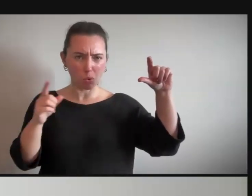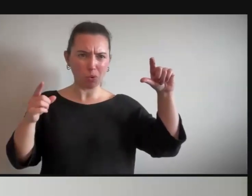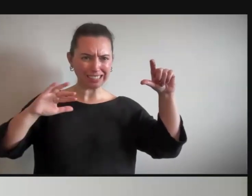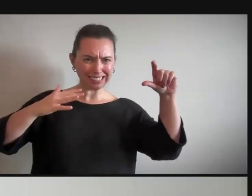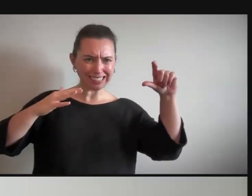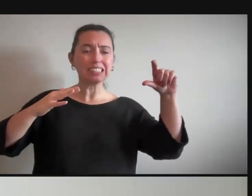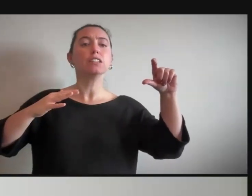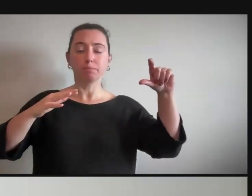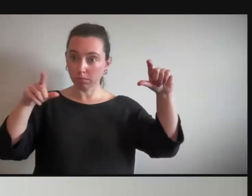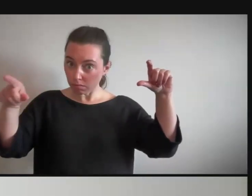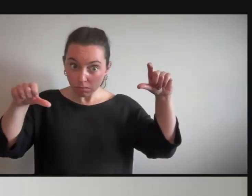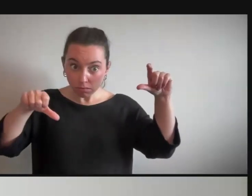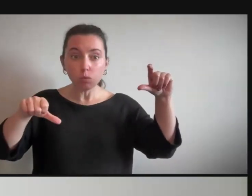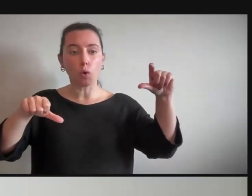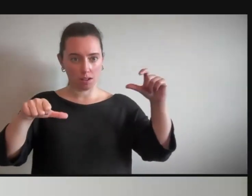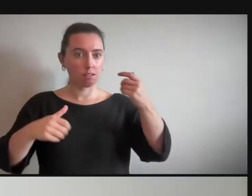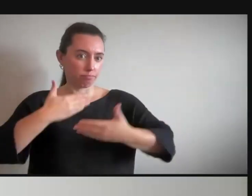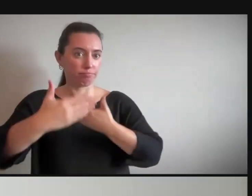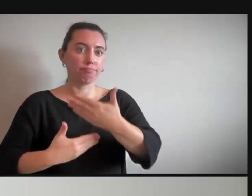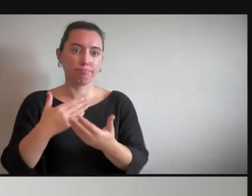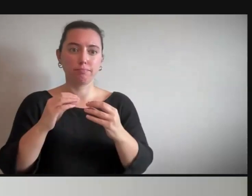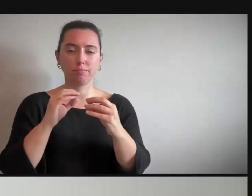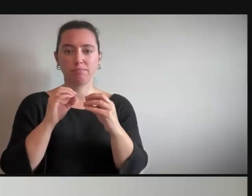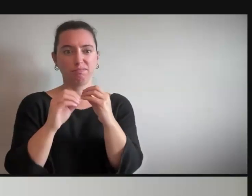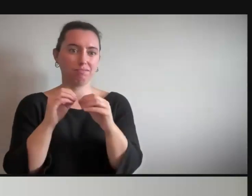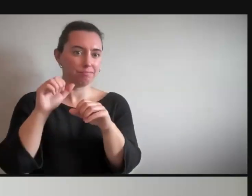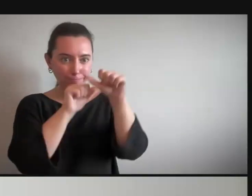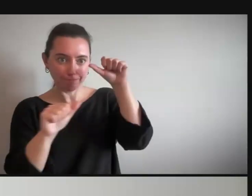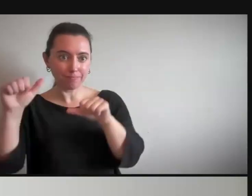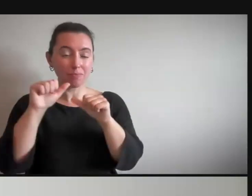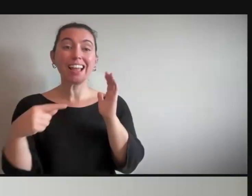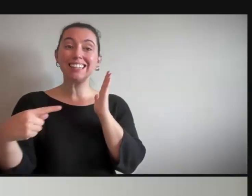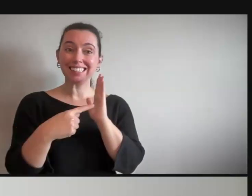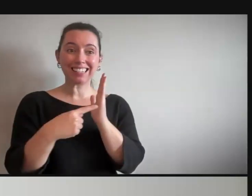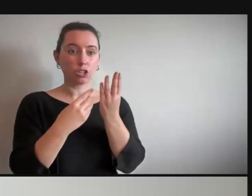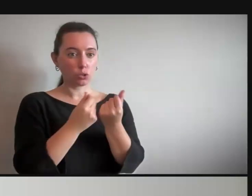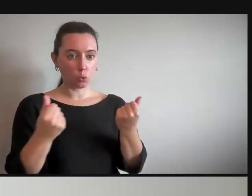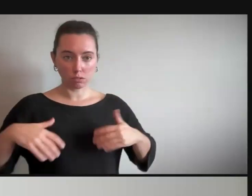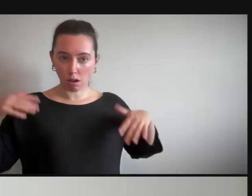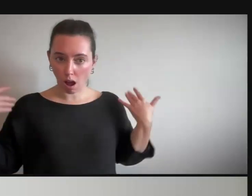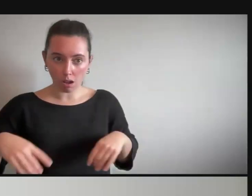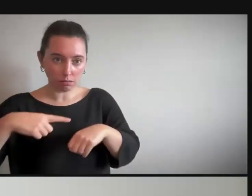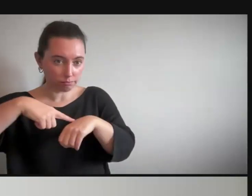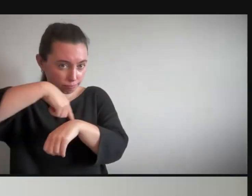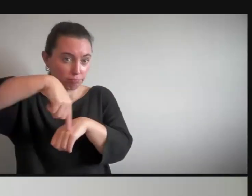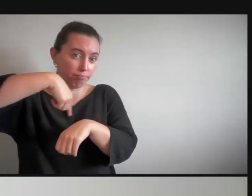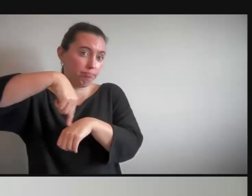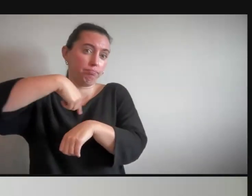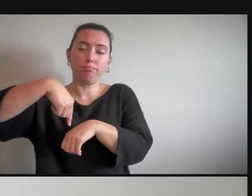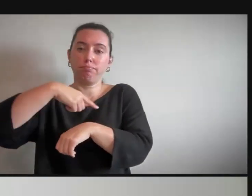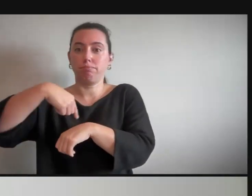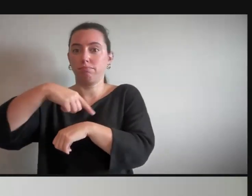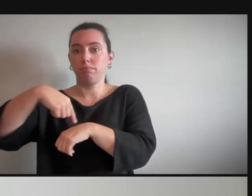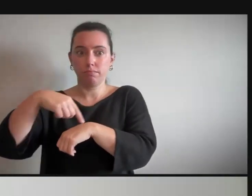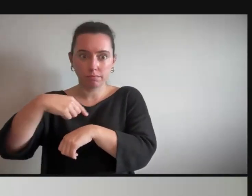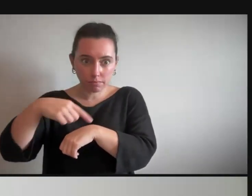that instead of making it the technical solution, because it just takes so much hours from developers, and it will not